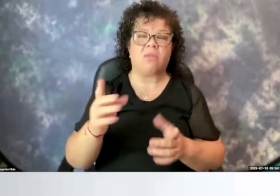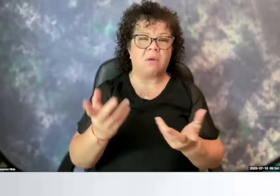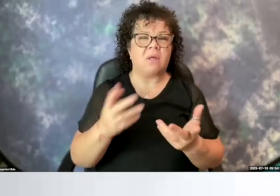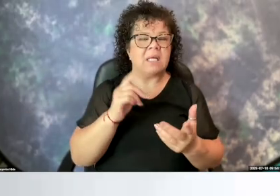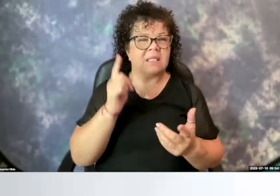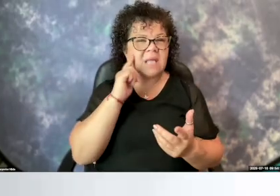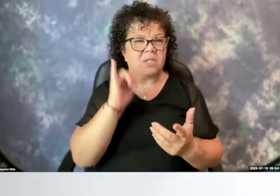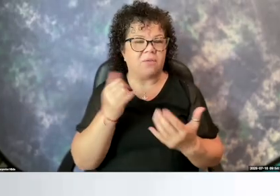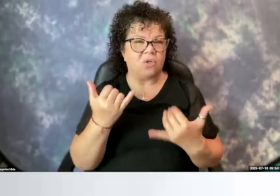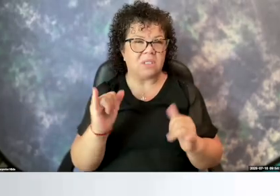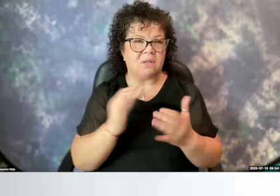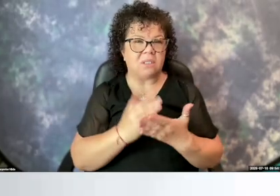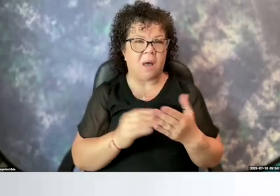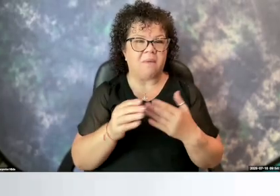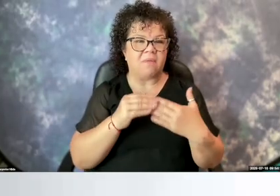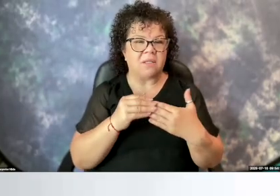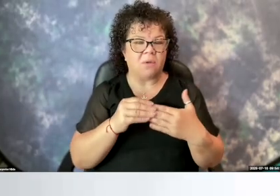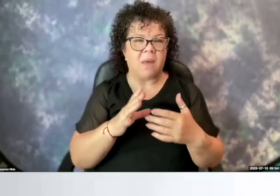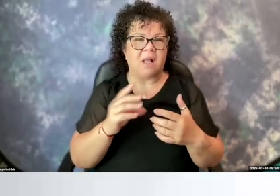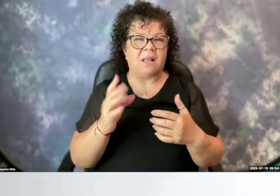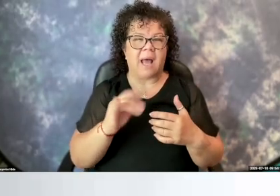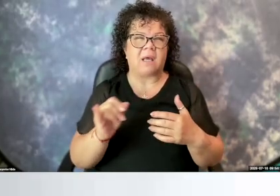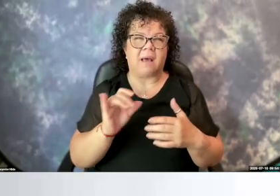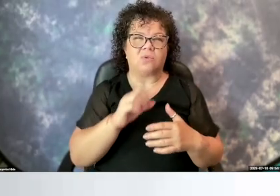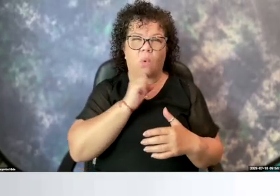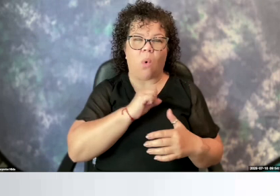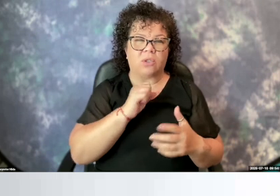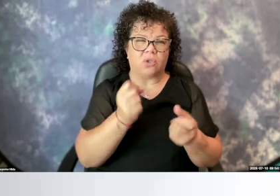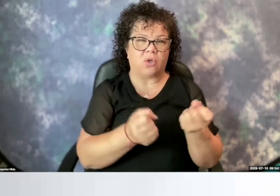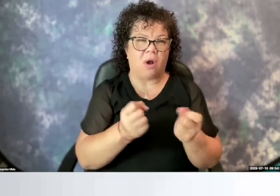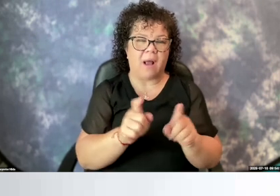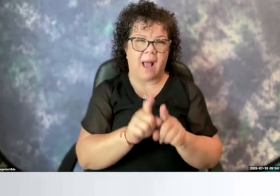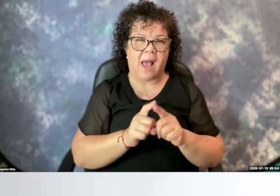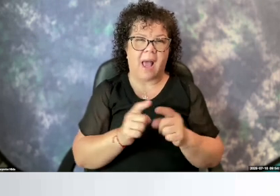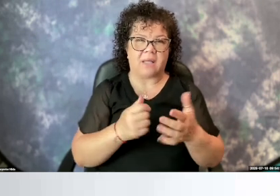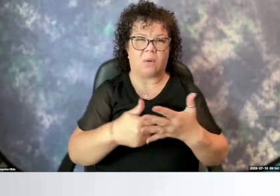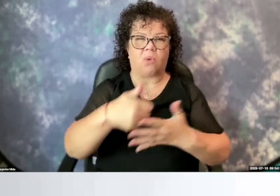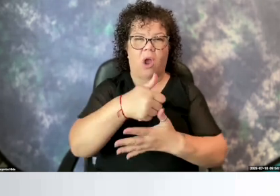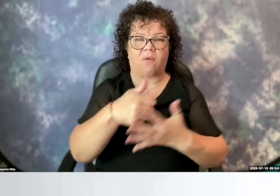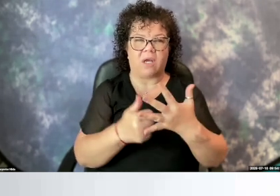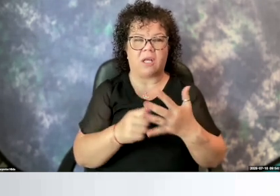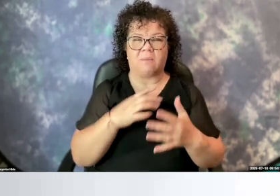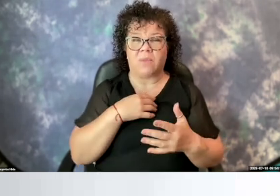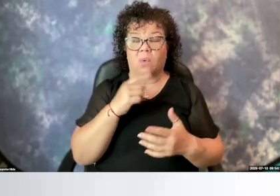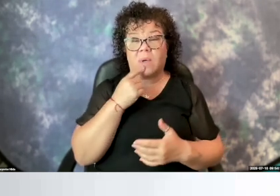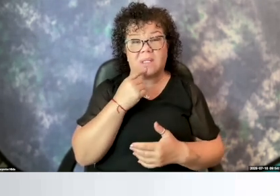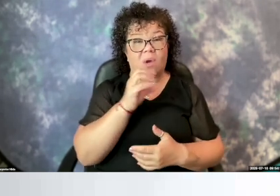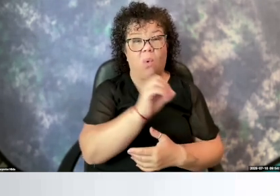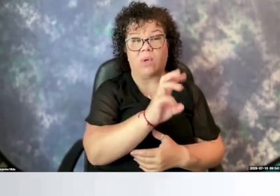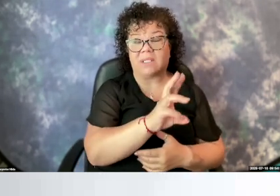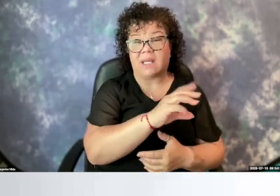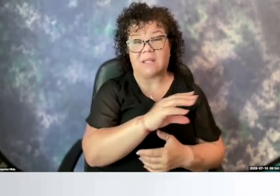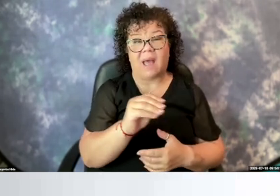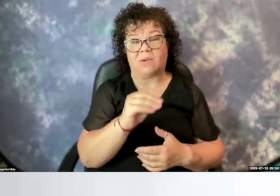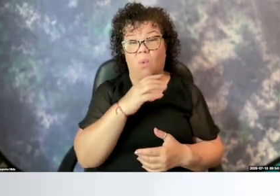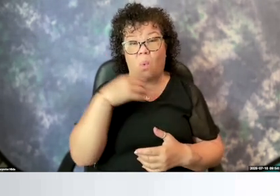some flexibility there where we could still consider oldest as priority. Similar to what Deanna had mentioned, we're 06 and older, and we really